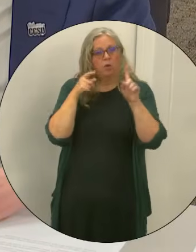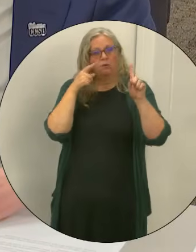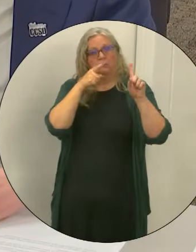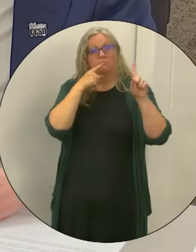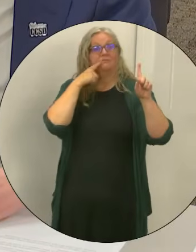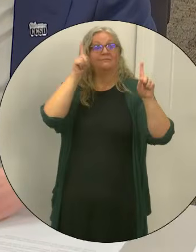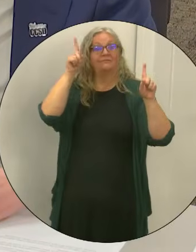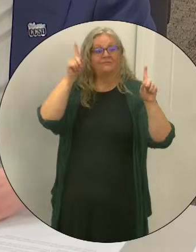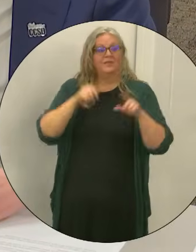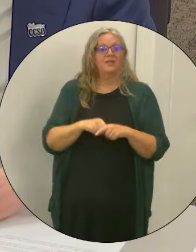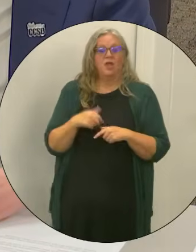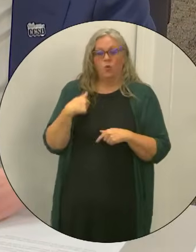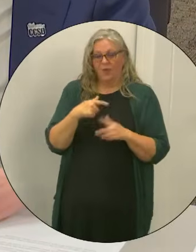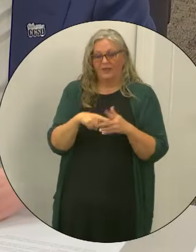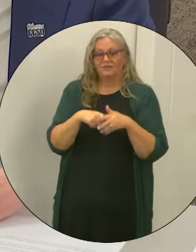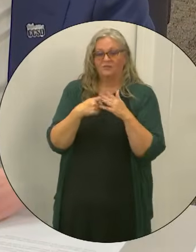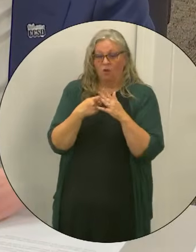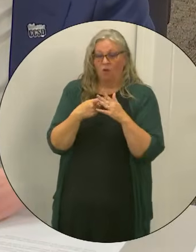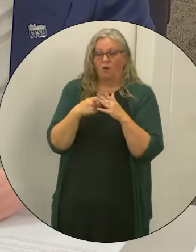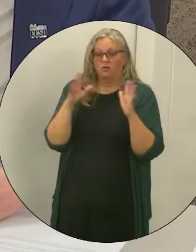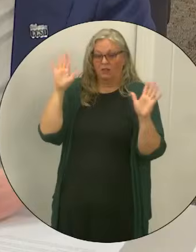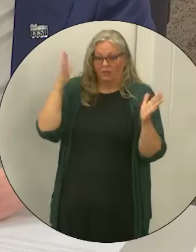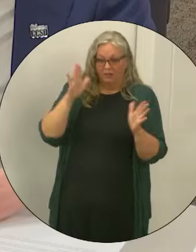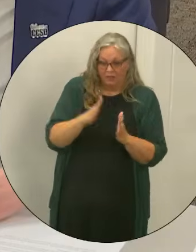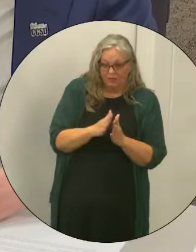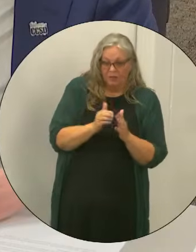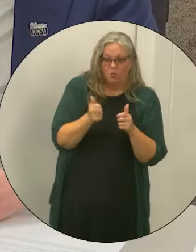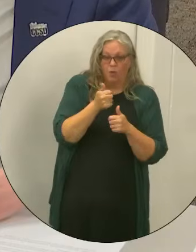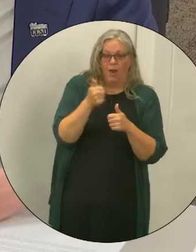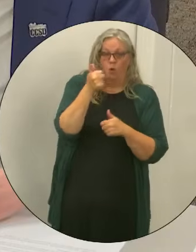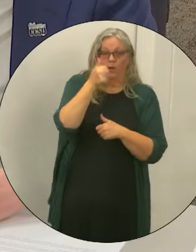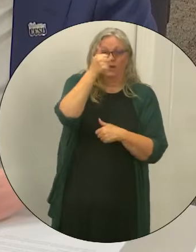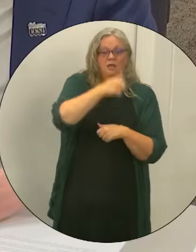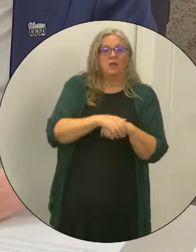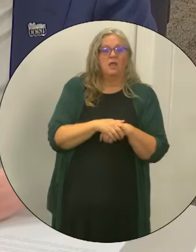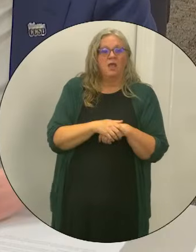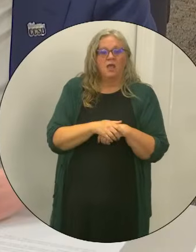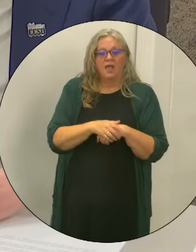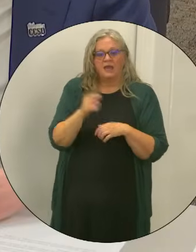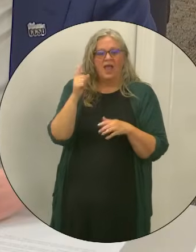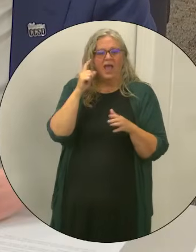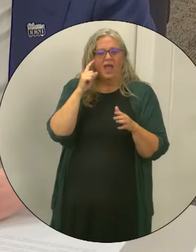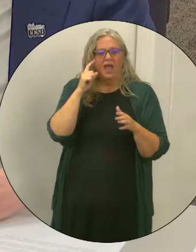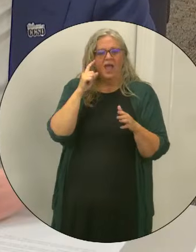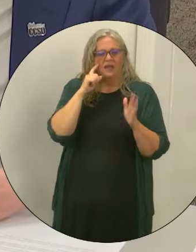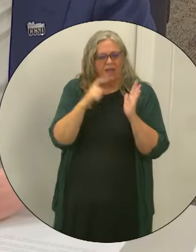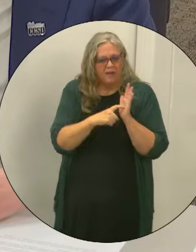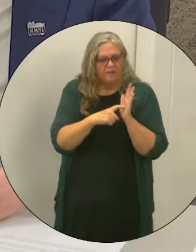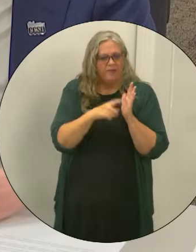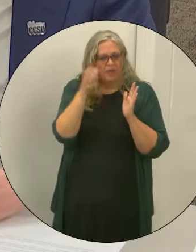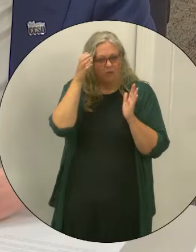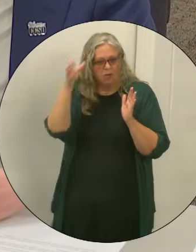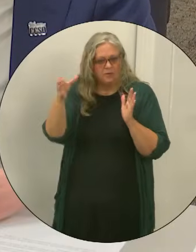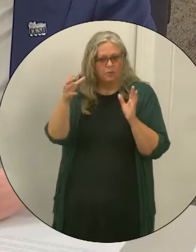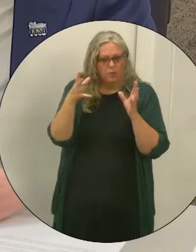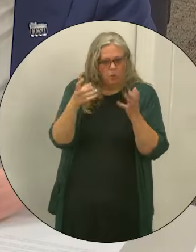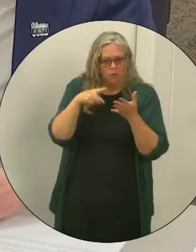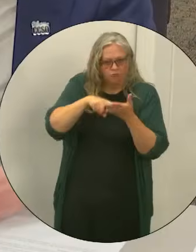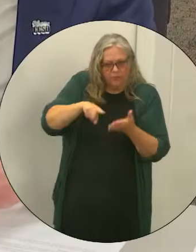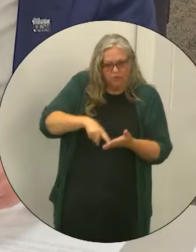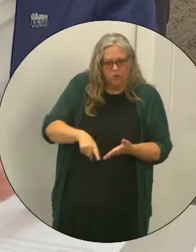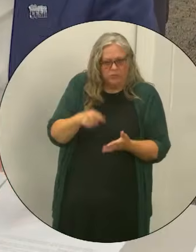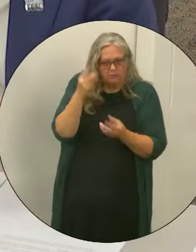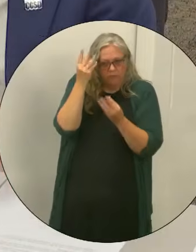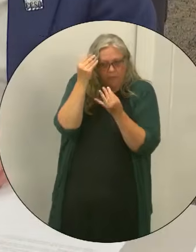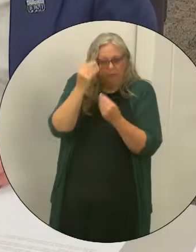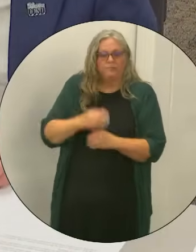that process as we begin narrowing the list of potential priorities and identifying the concepts that warrant further research and consideration.